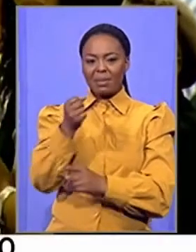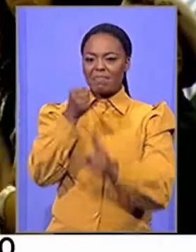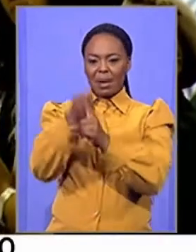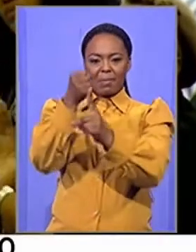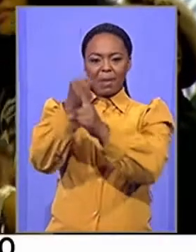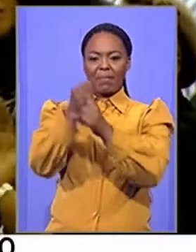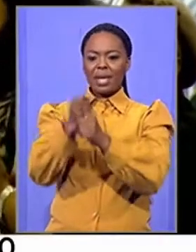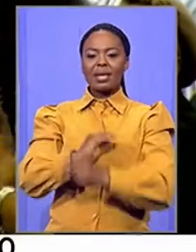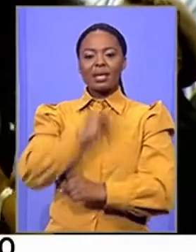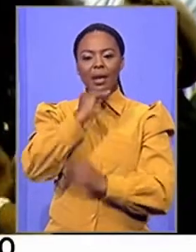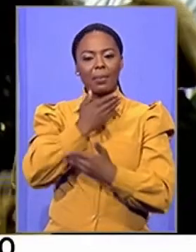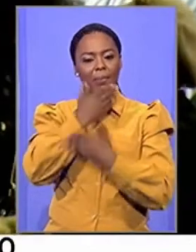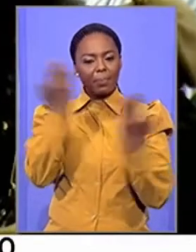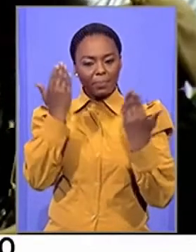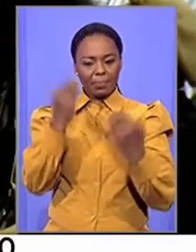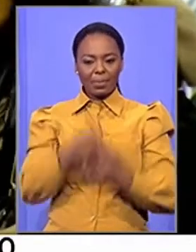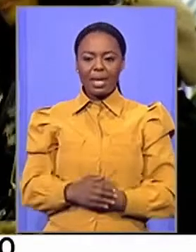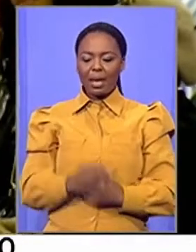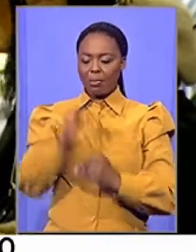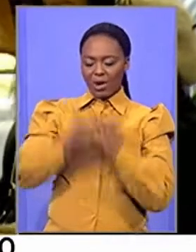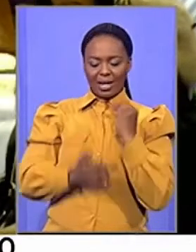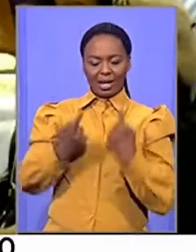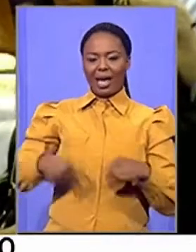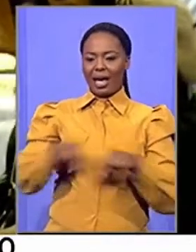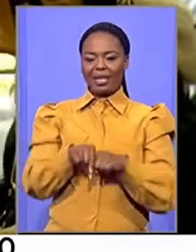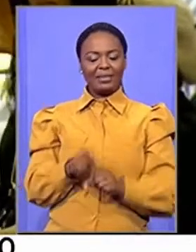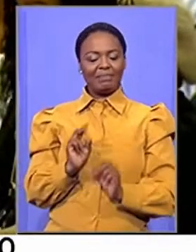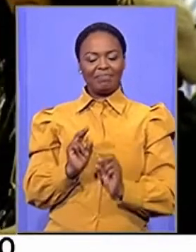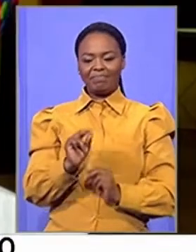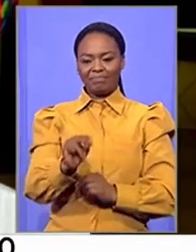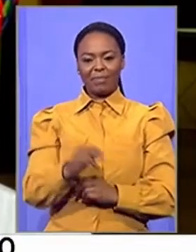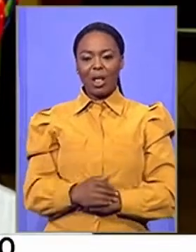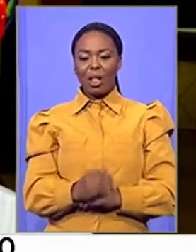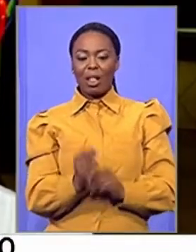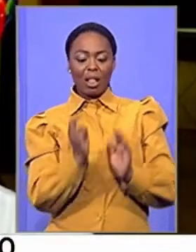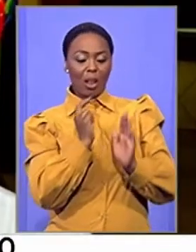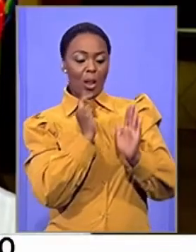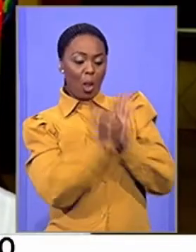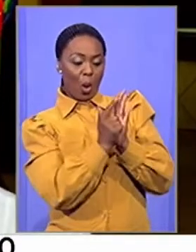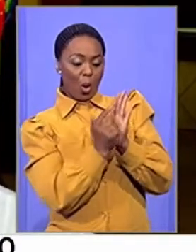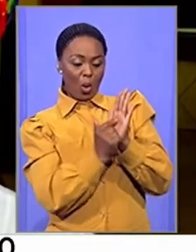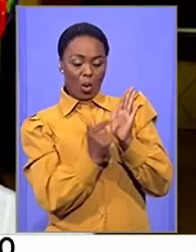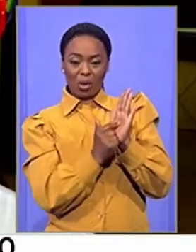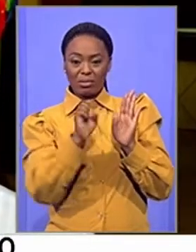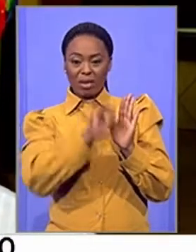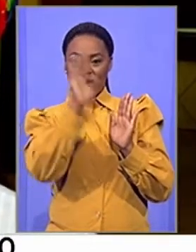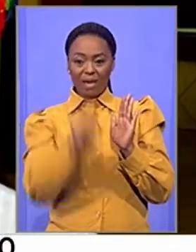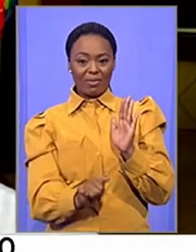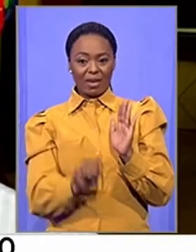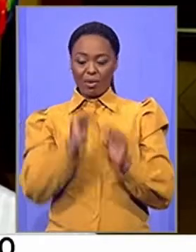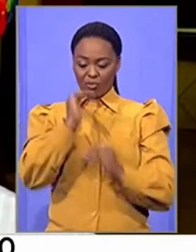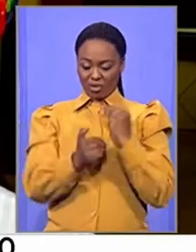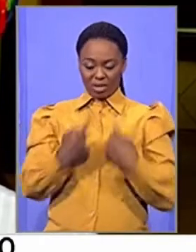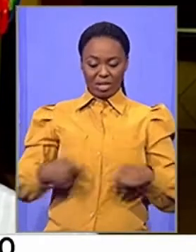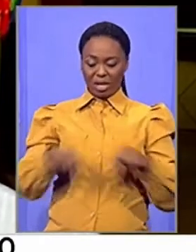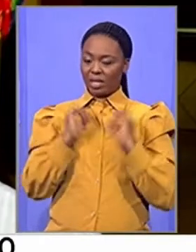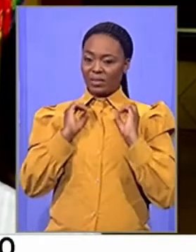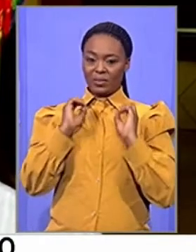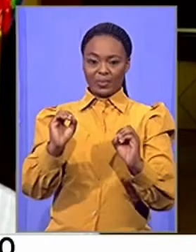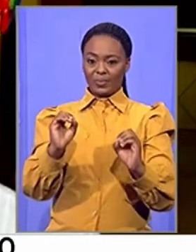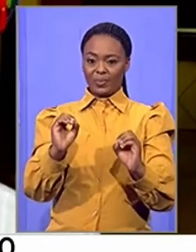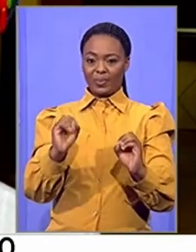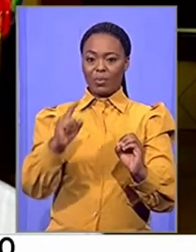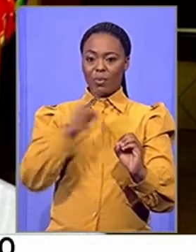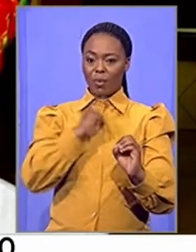lekane ho ba sireletsa. Ga ke dumele gore molao wa South Africa o a re sireletsa jaaka re le basadi ka lebaka la gore batho ba